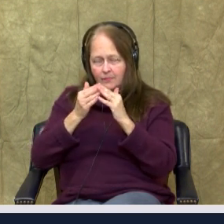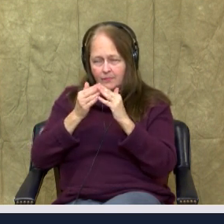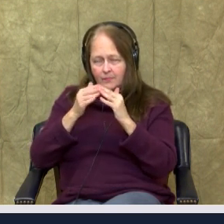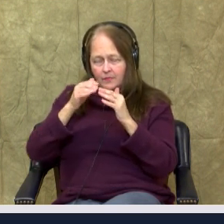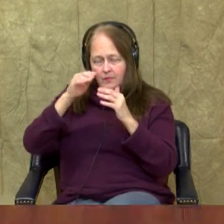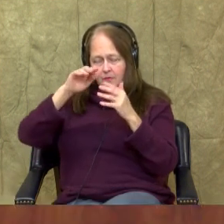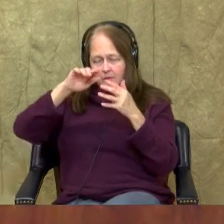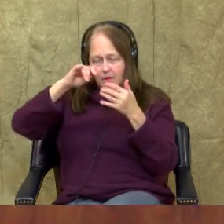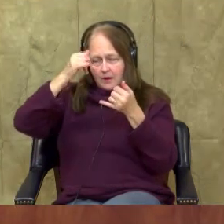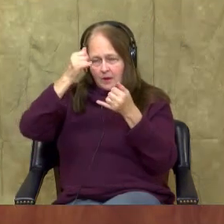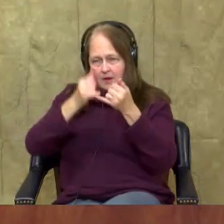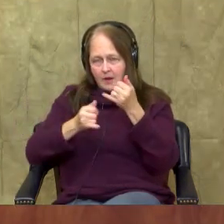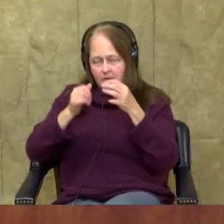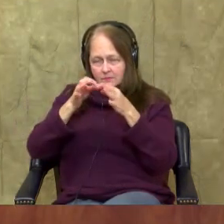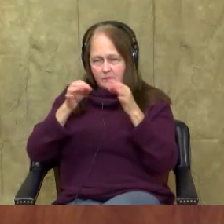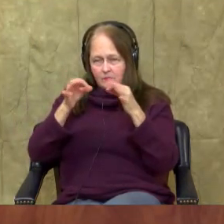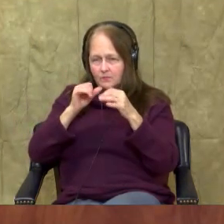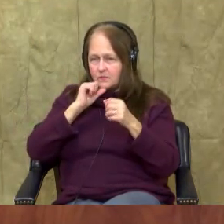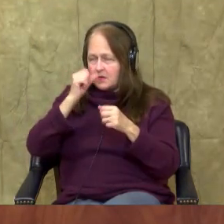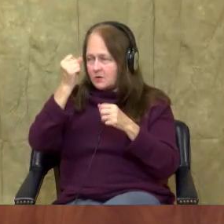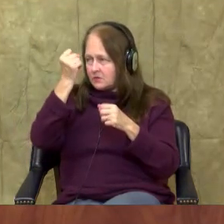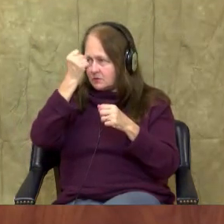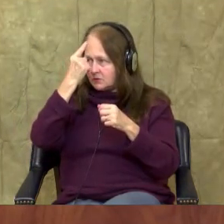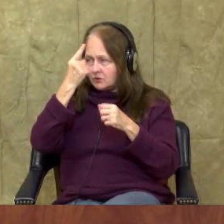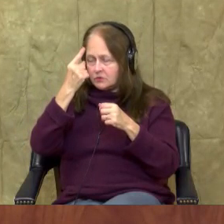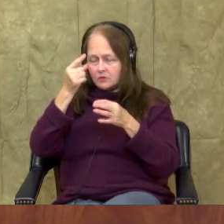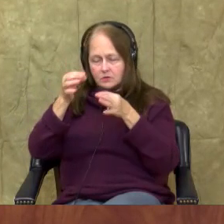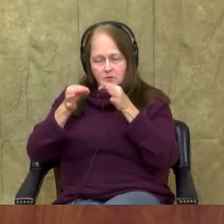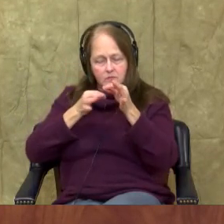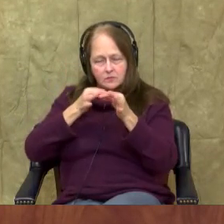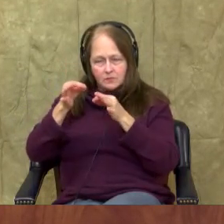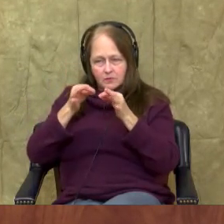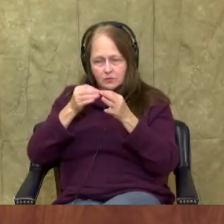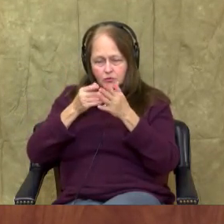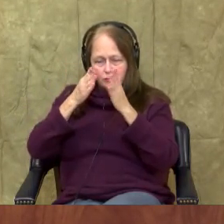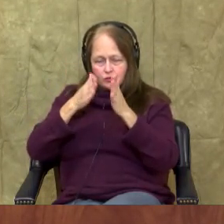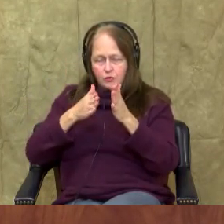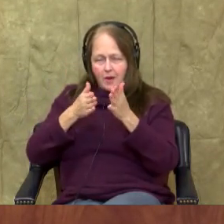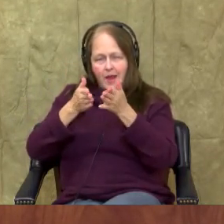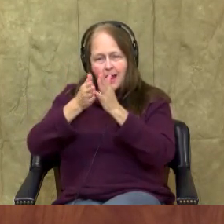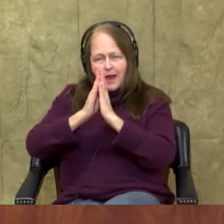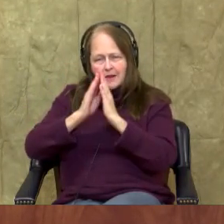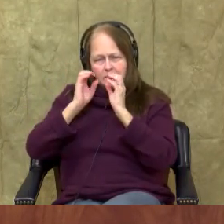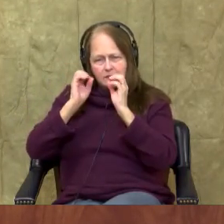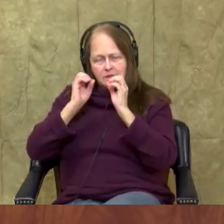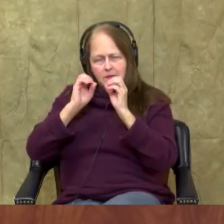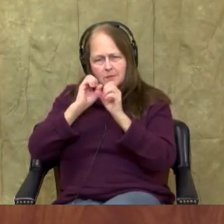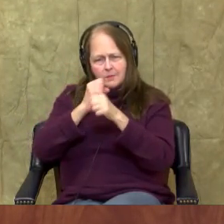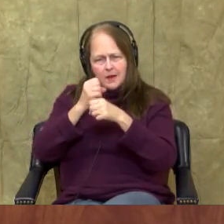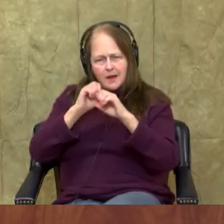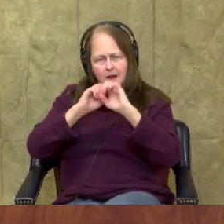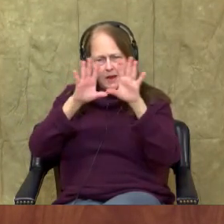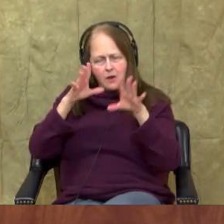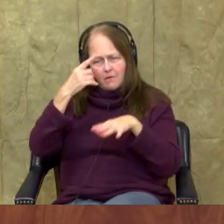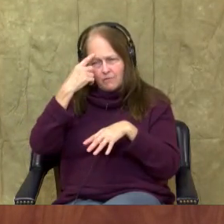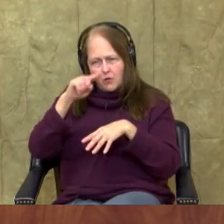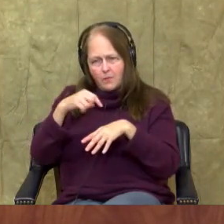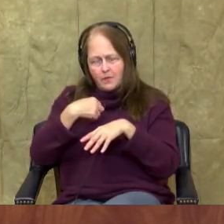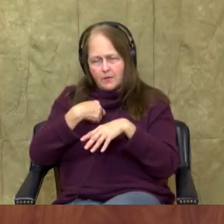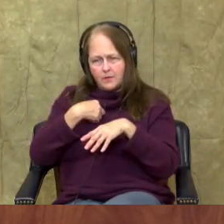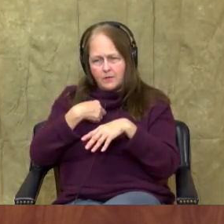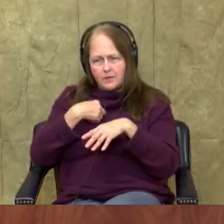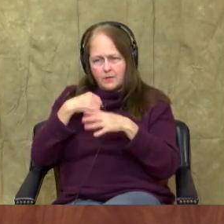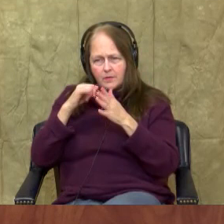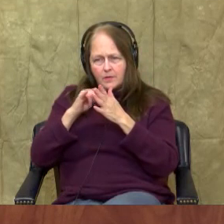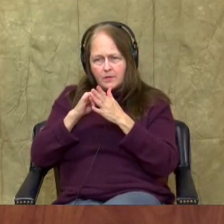And the last one here, it says, when he didn't understand the instructions, the student asked the teacher to clarify them. So the key here